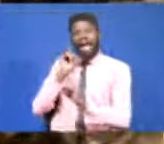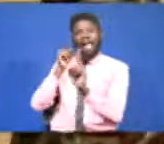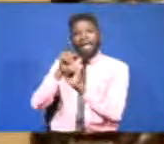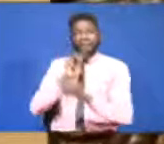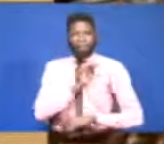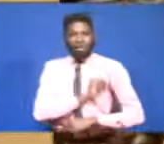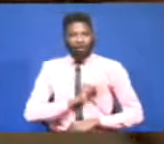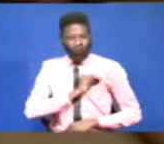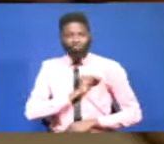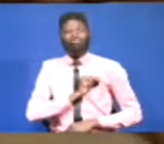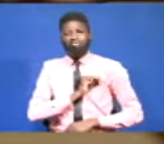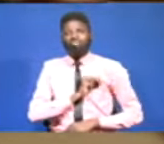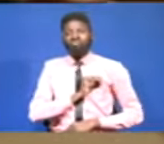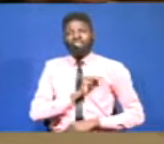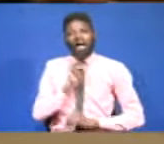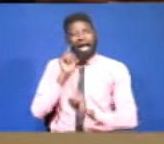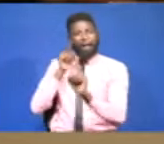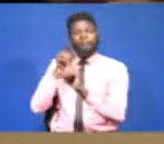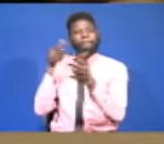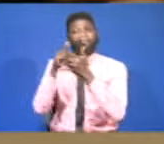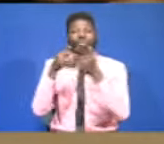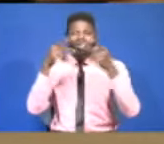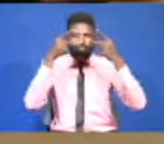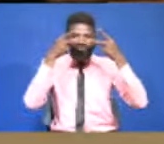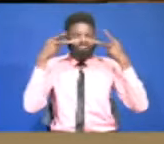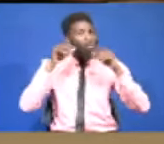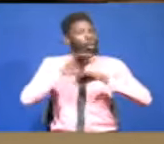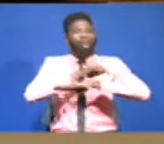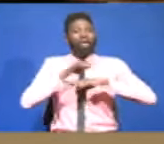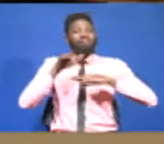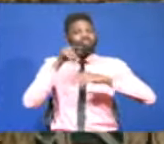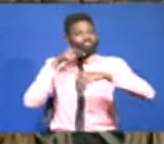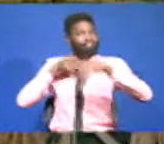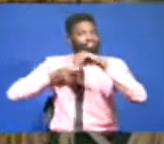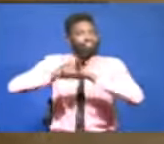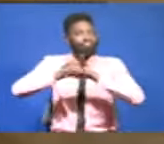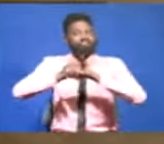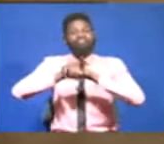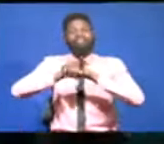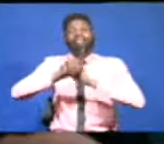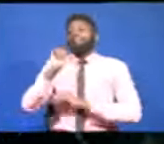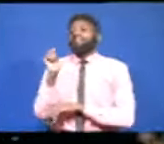attempts by the Al-Shabaab to infiltrate the country and cause harm.